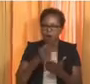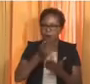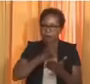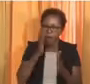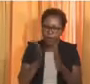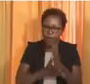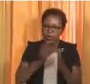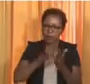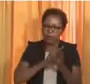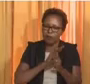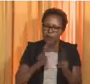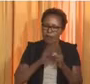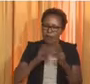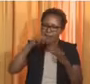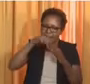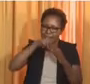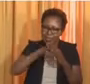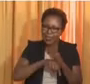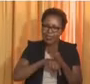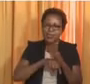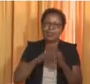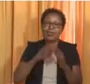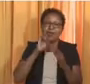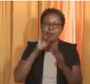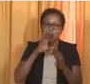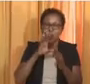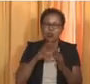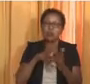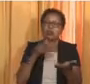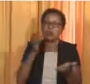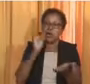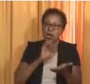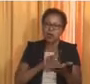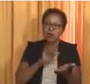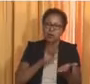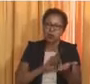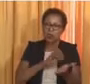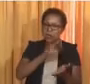amici brief with Dr. Jack Mwimari.